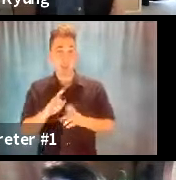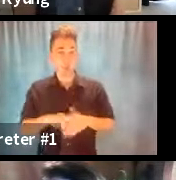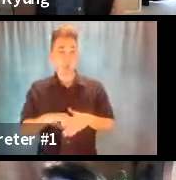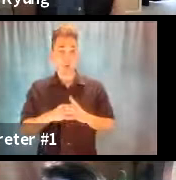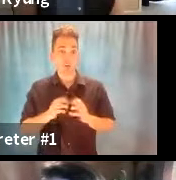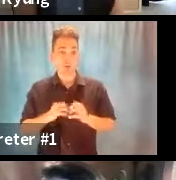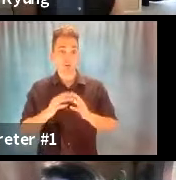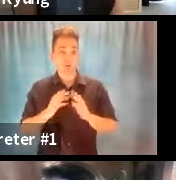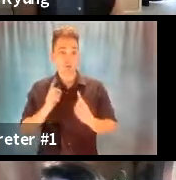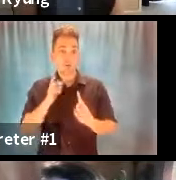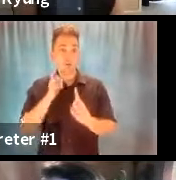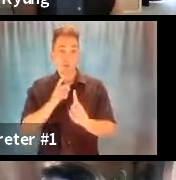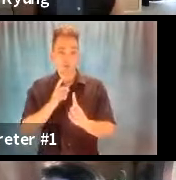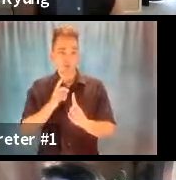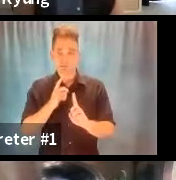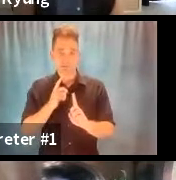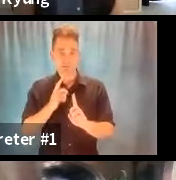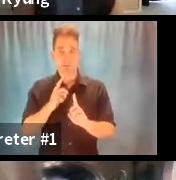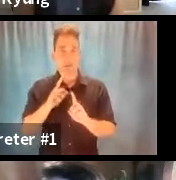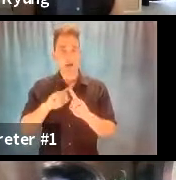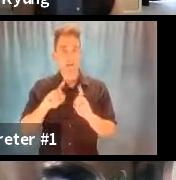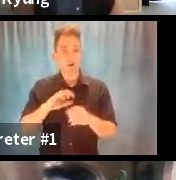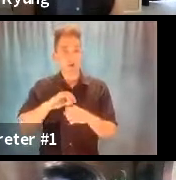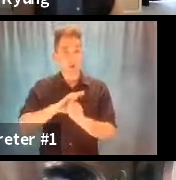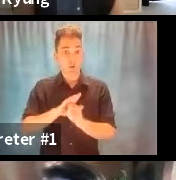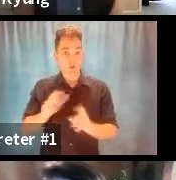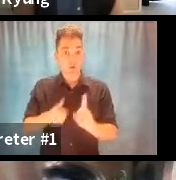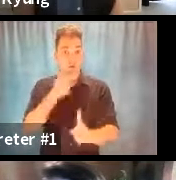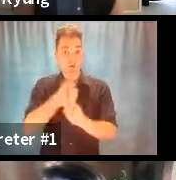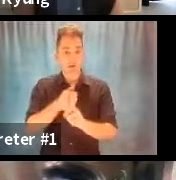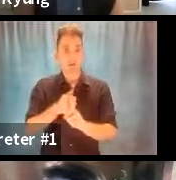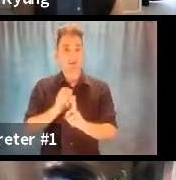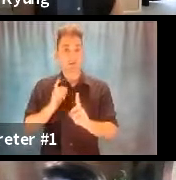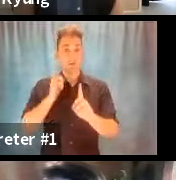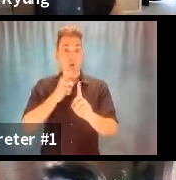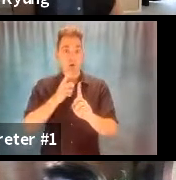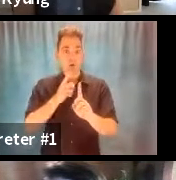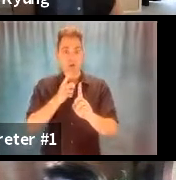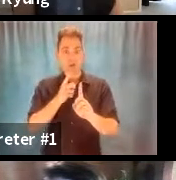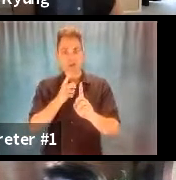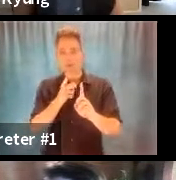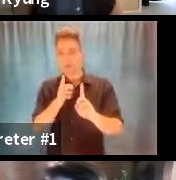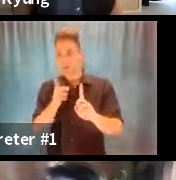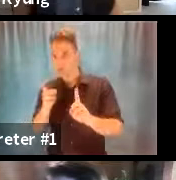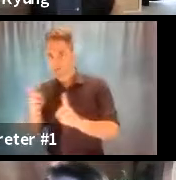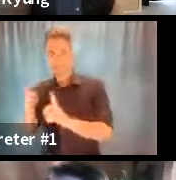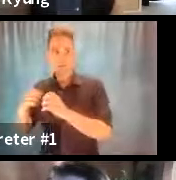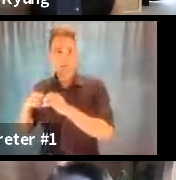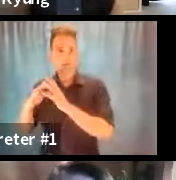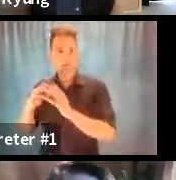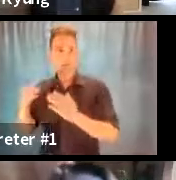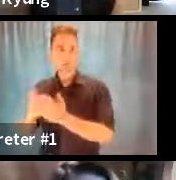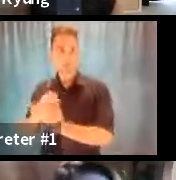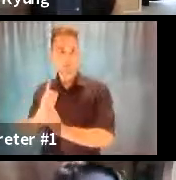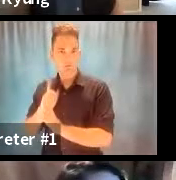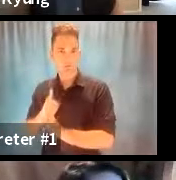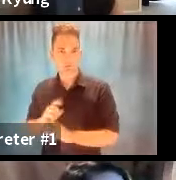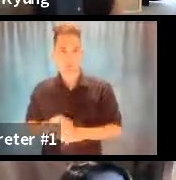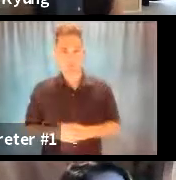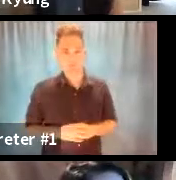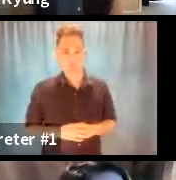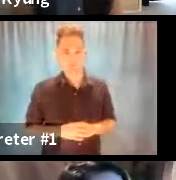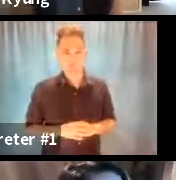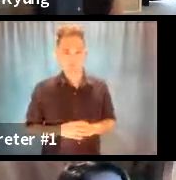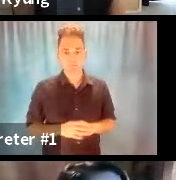COVID, all of our work has centered around providing food specifically for COVID. And so